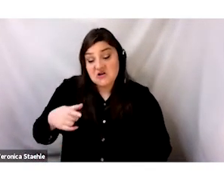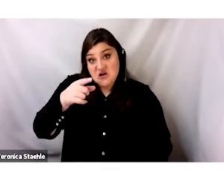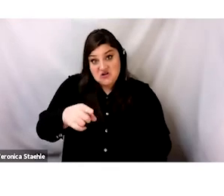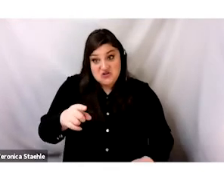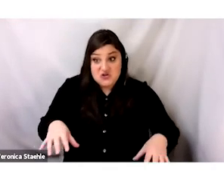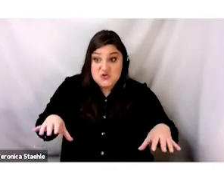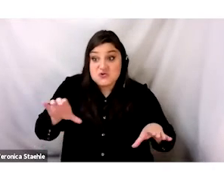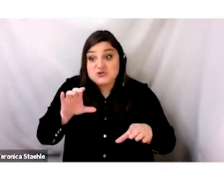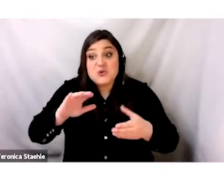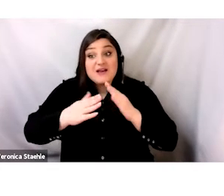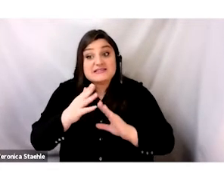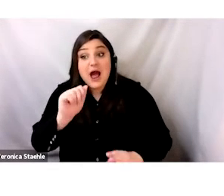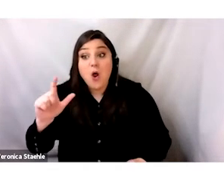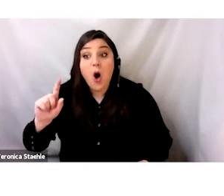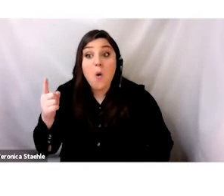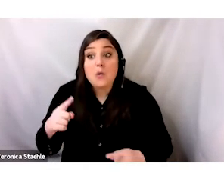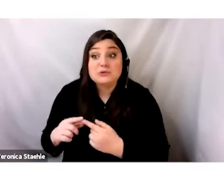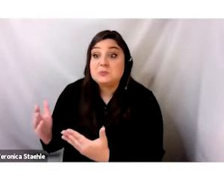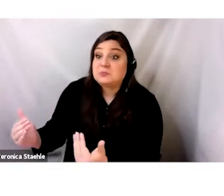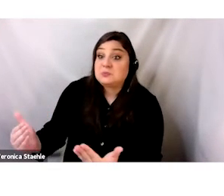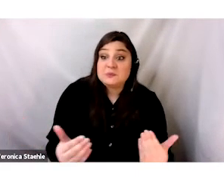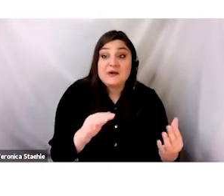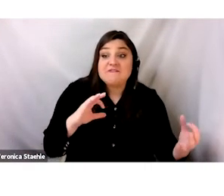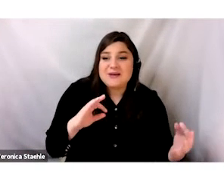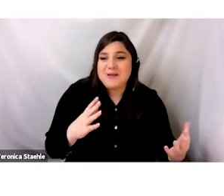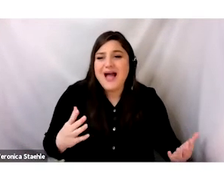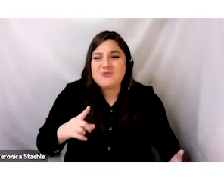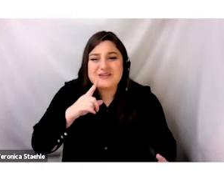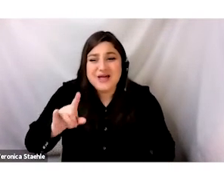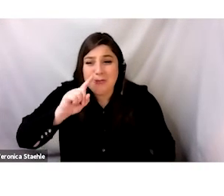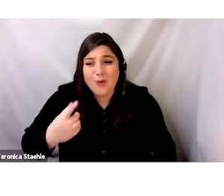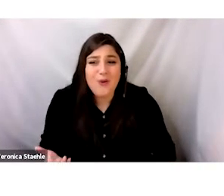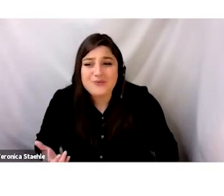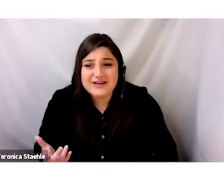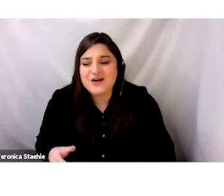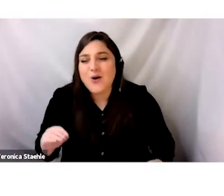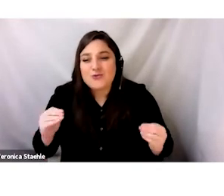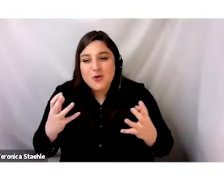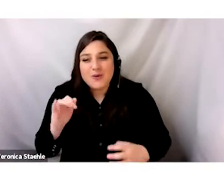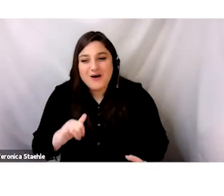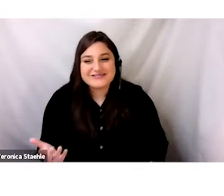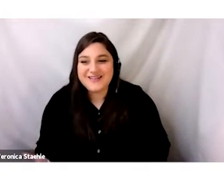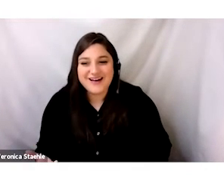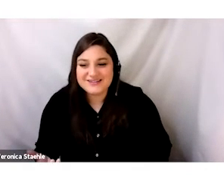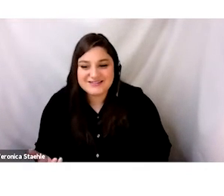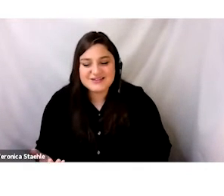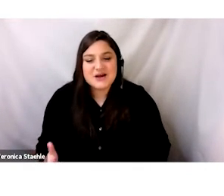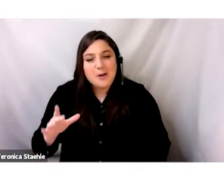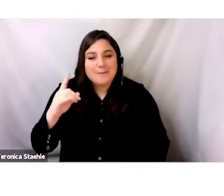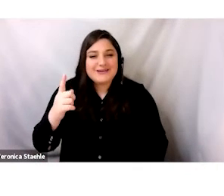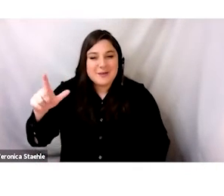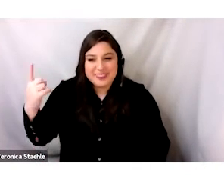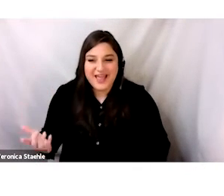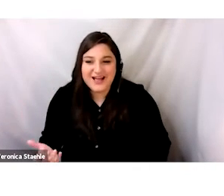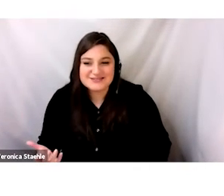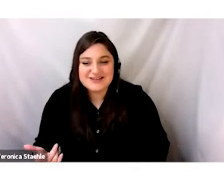one wants to come to those. Like, just saying, if I had a choice between a town hall and something else, I'm probably not going to go